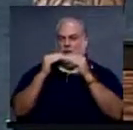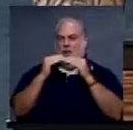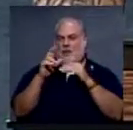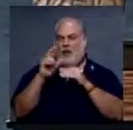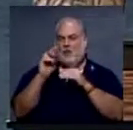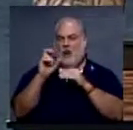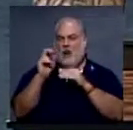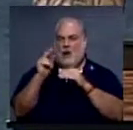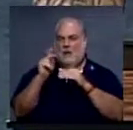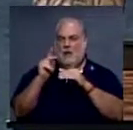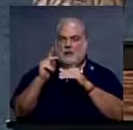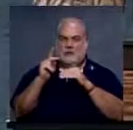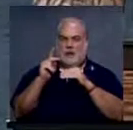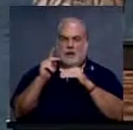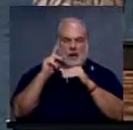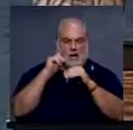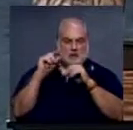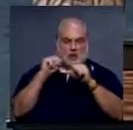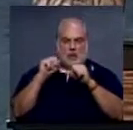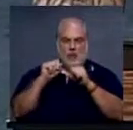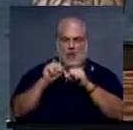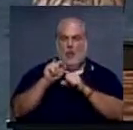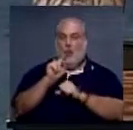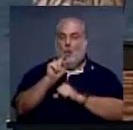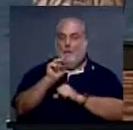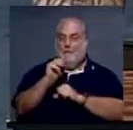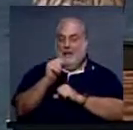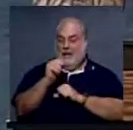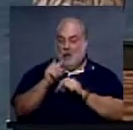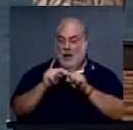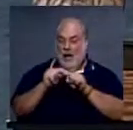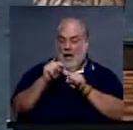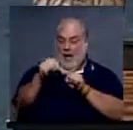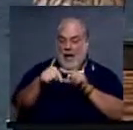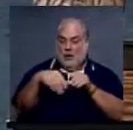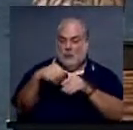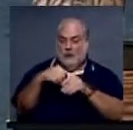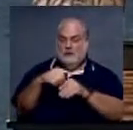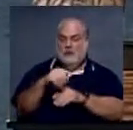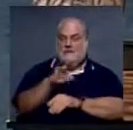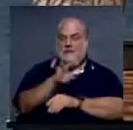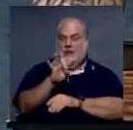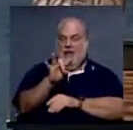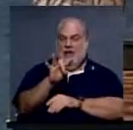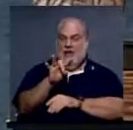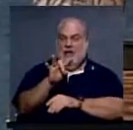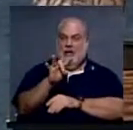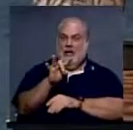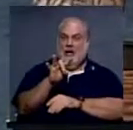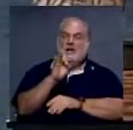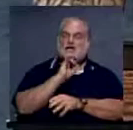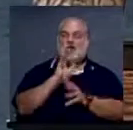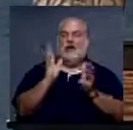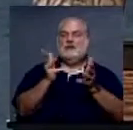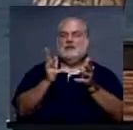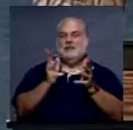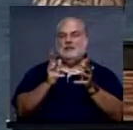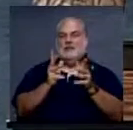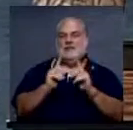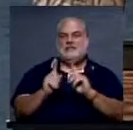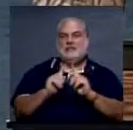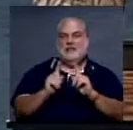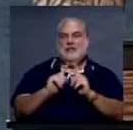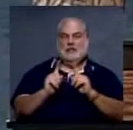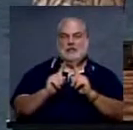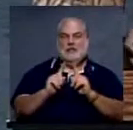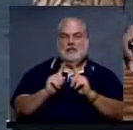facility. But also 1 meter outside the building, the sound pressure was 58 decibels, which is conversational speech. And